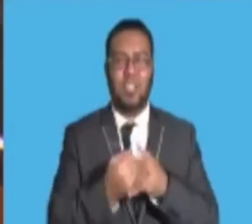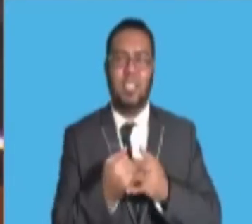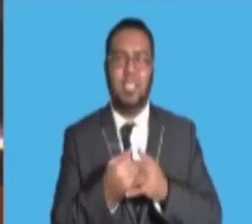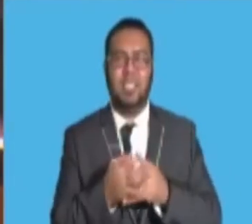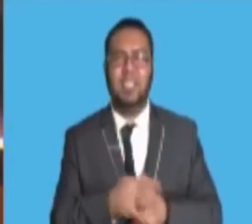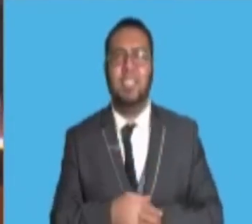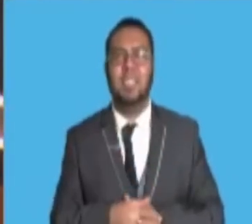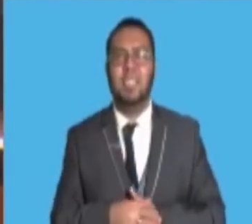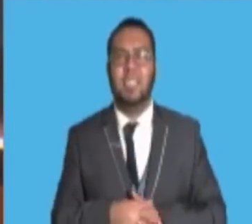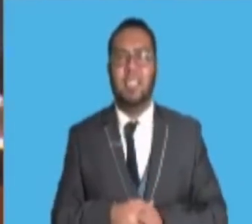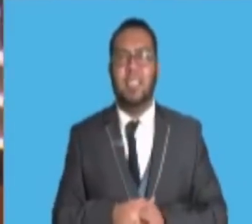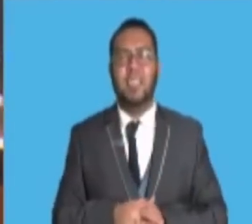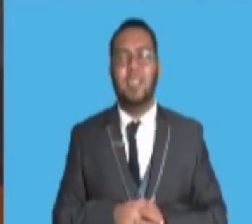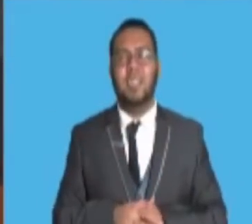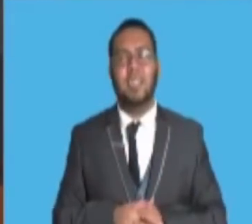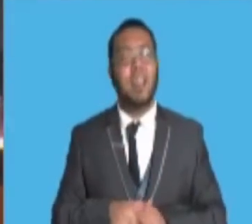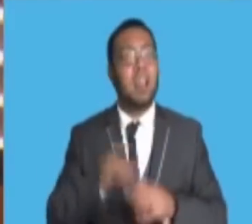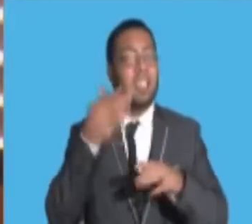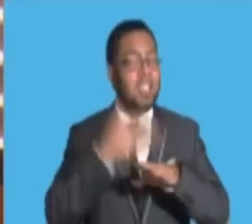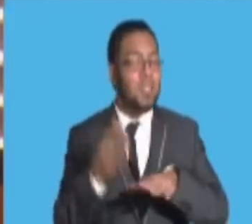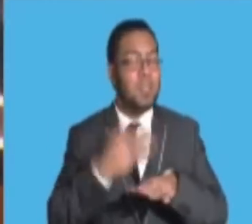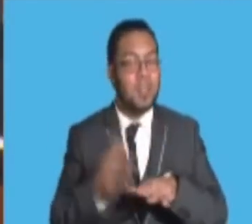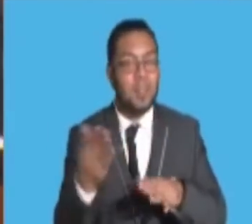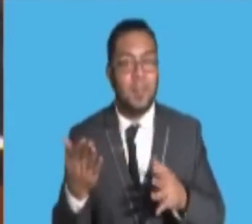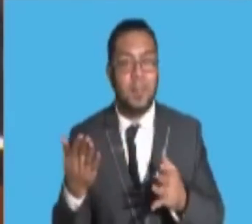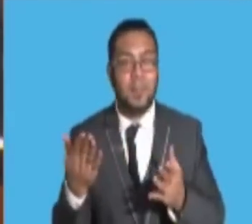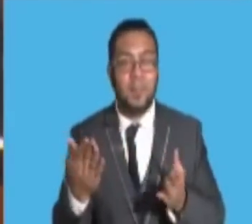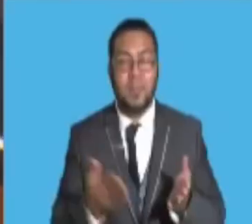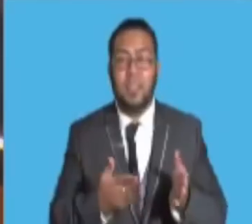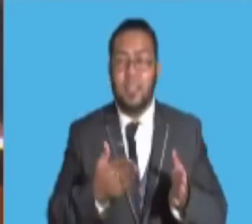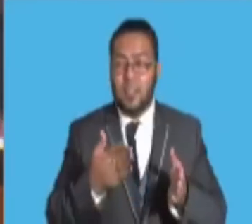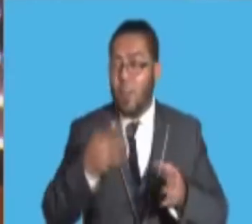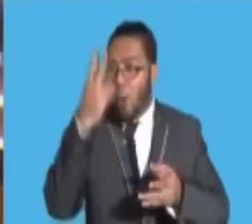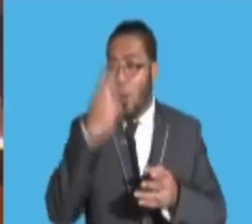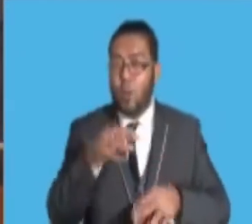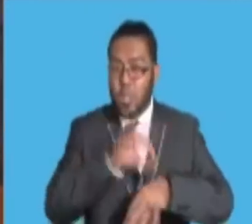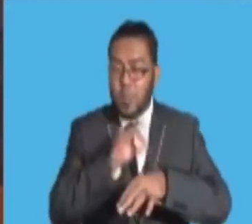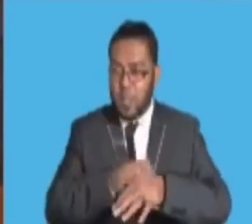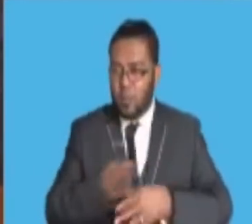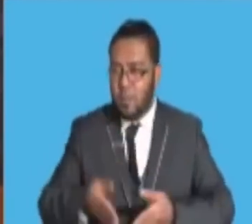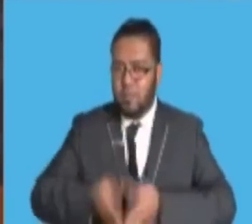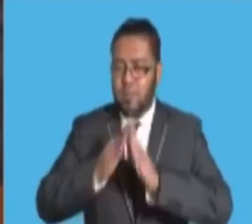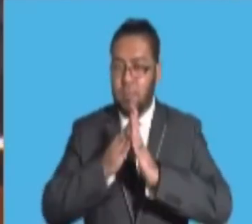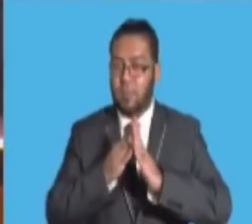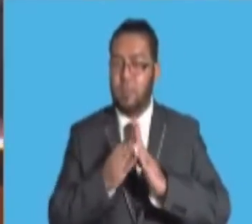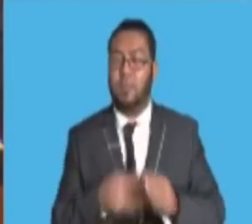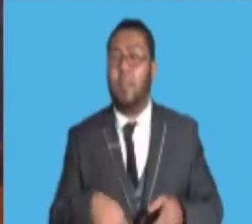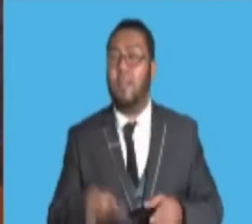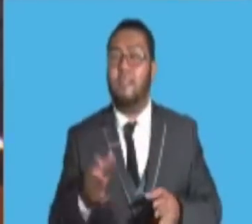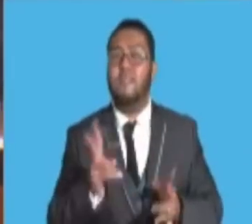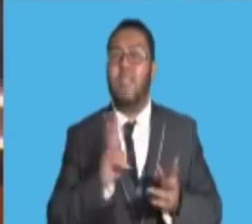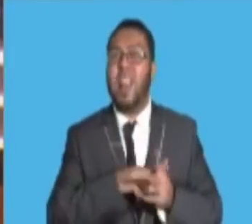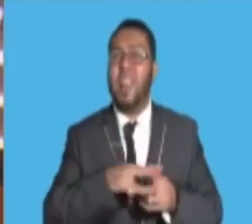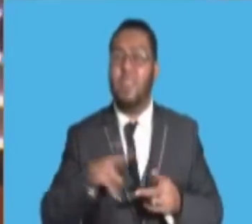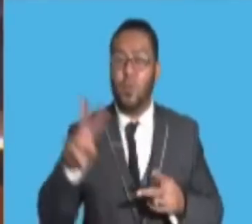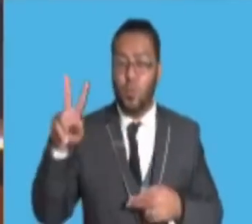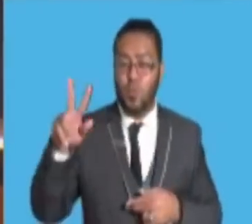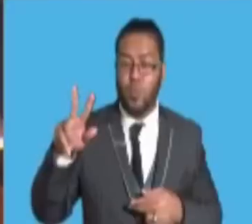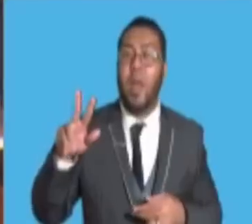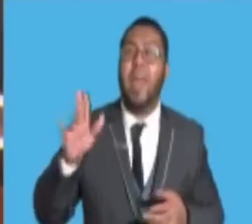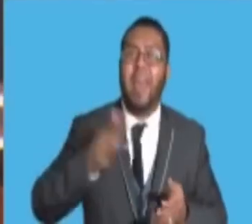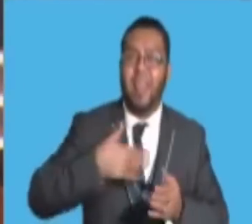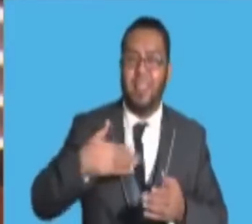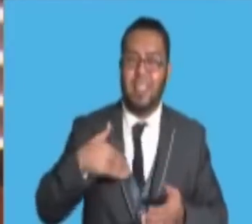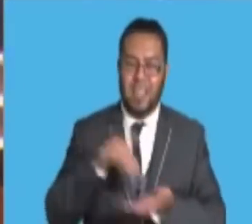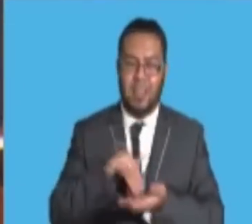subdivision hospitals will be constructed. Existing ones will be upgraded. These include the upgrading of Balelewa Health Centre and the completion of